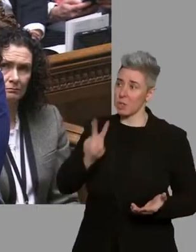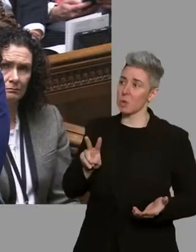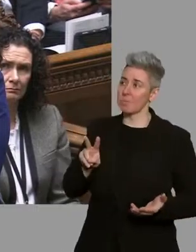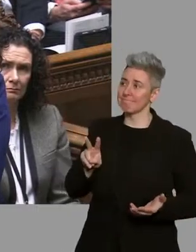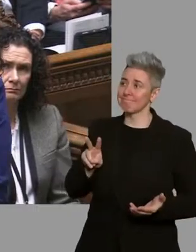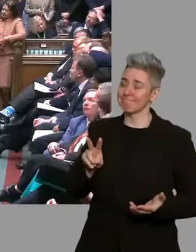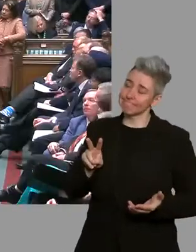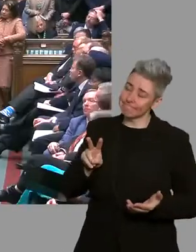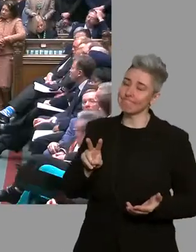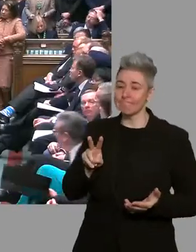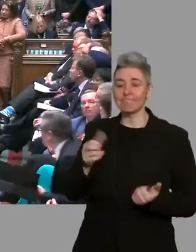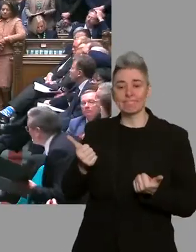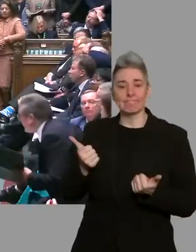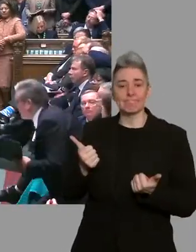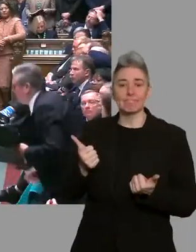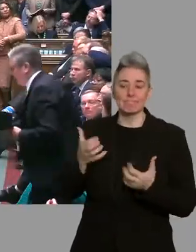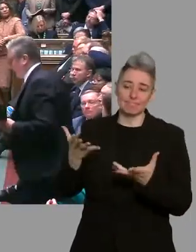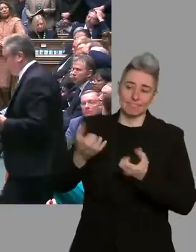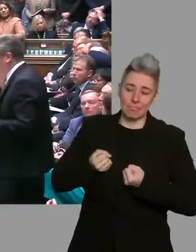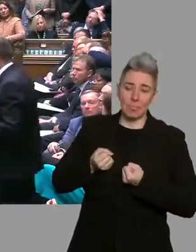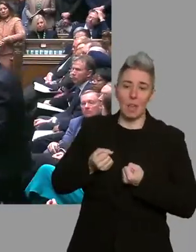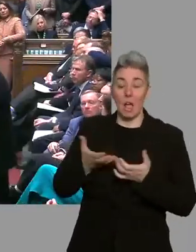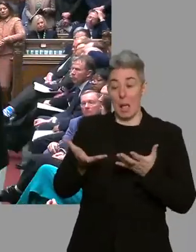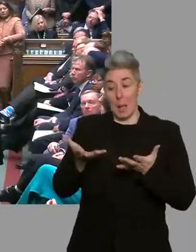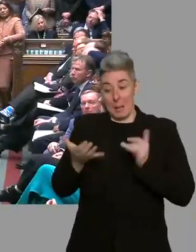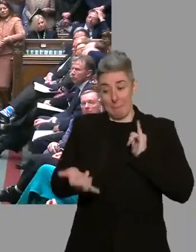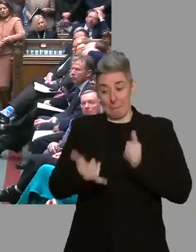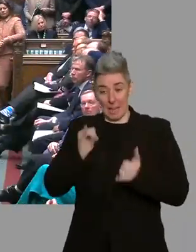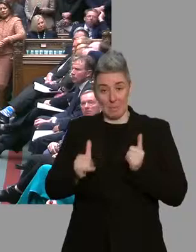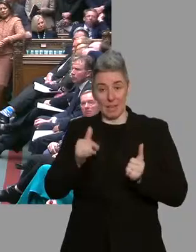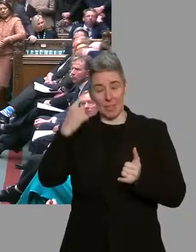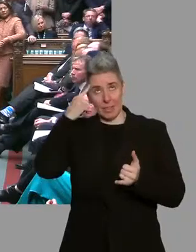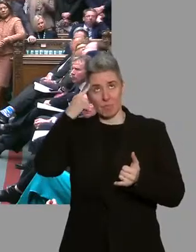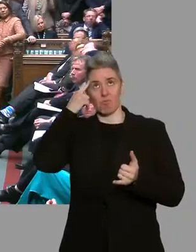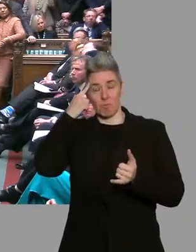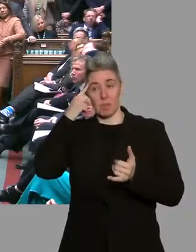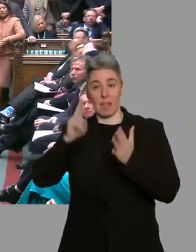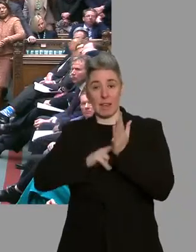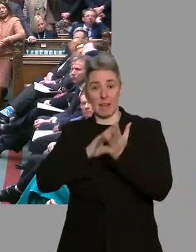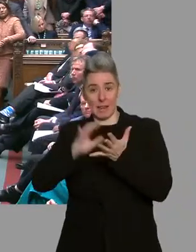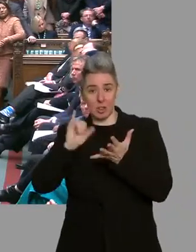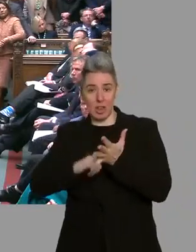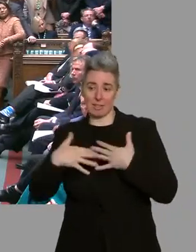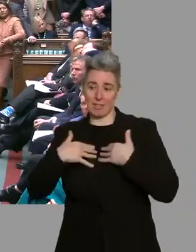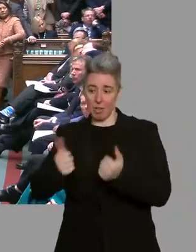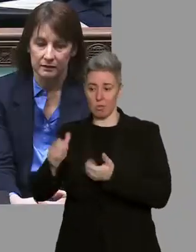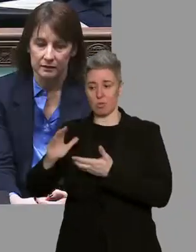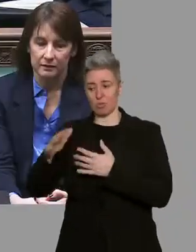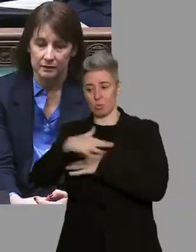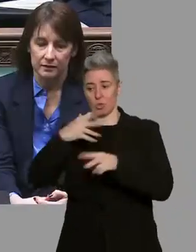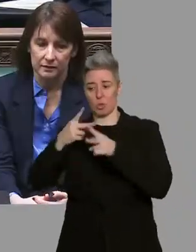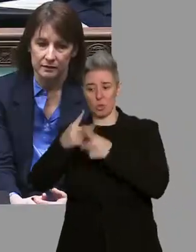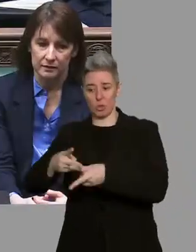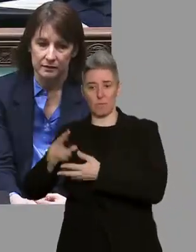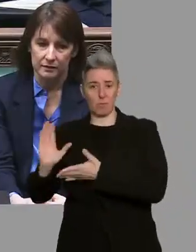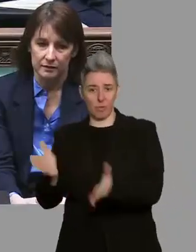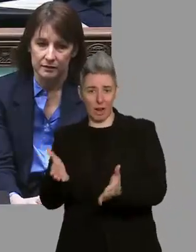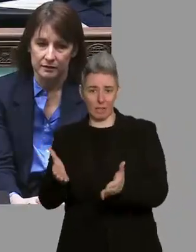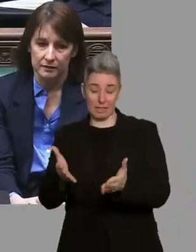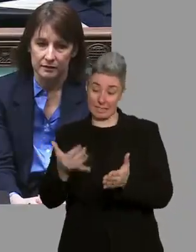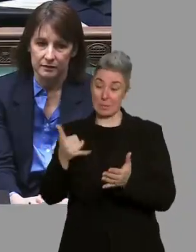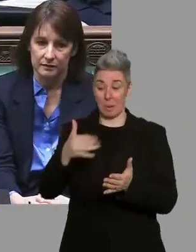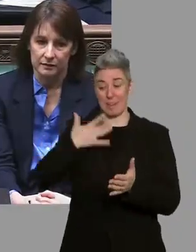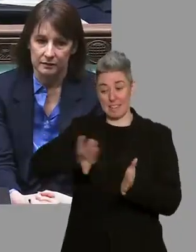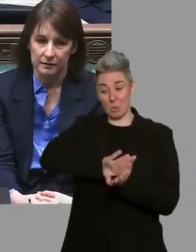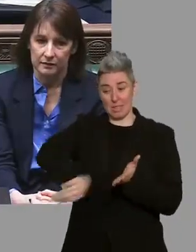the NHS? Prime Minister. Thank you for raising this. Look, we had to deliver a budget to wipe the slate clean and